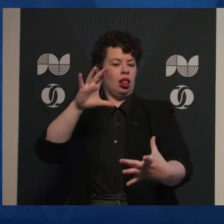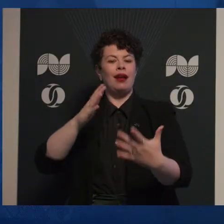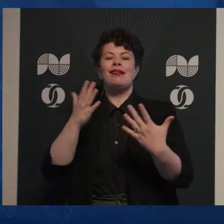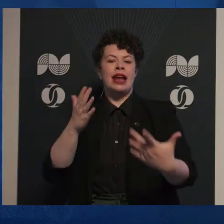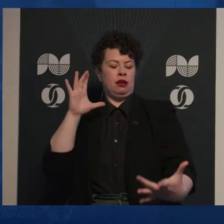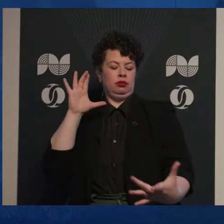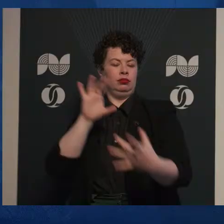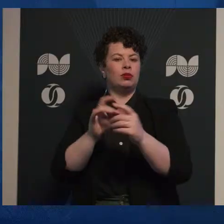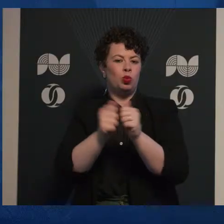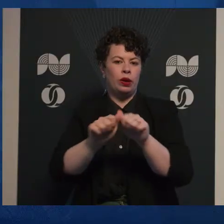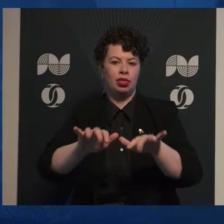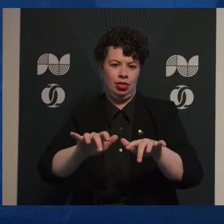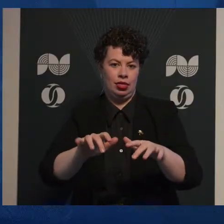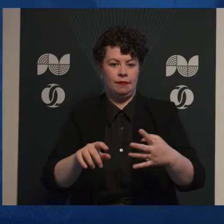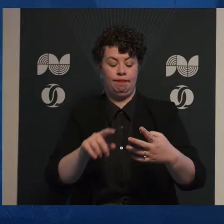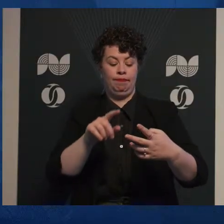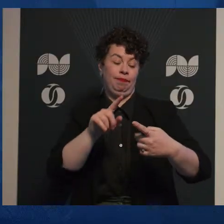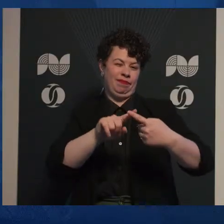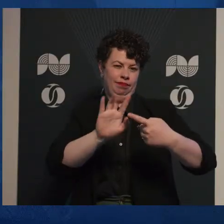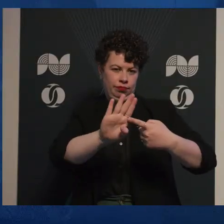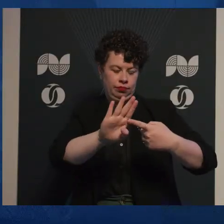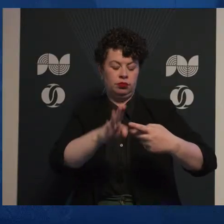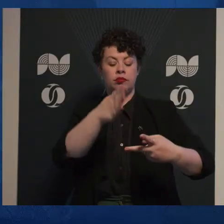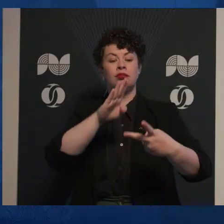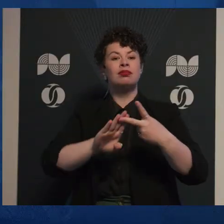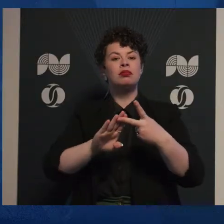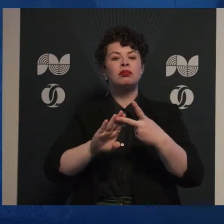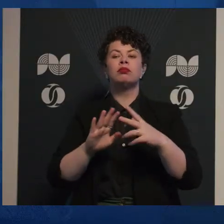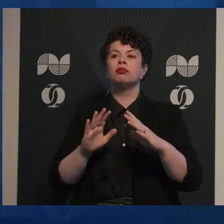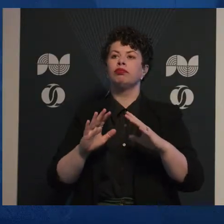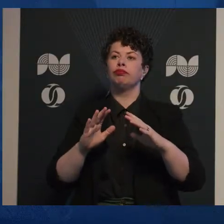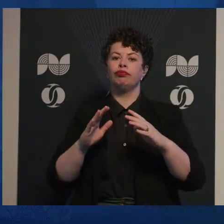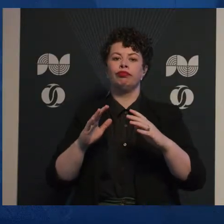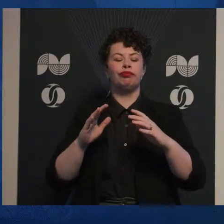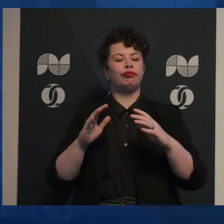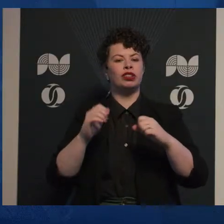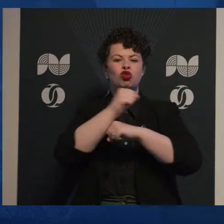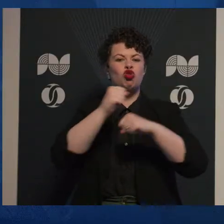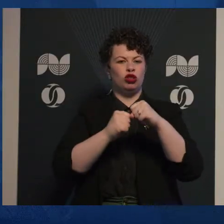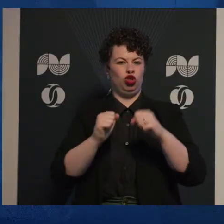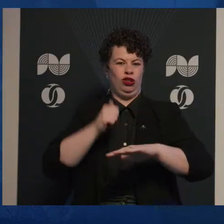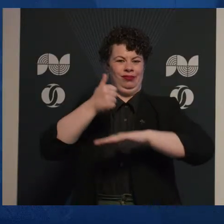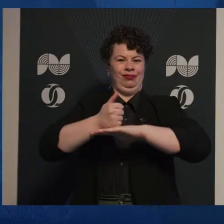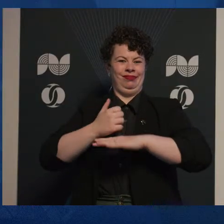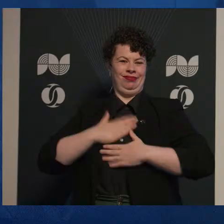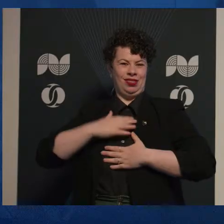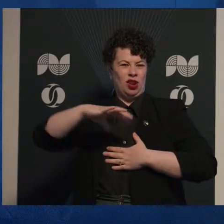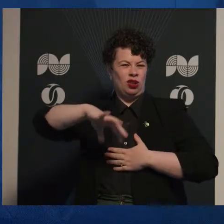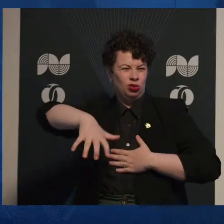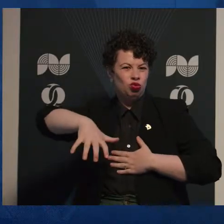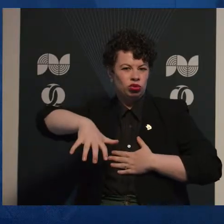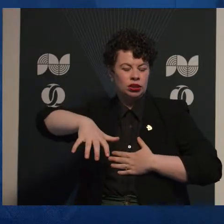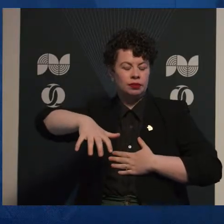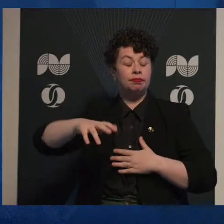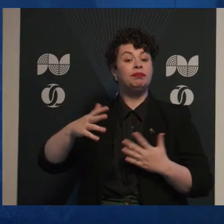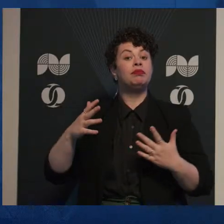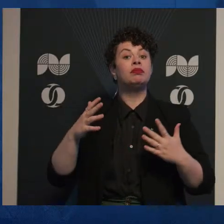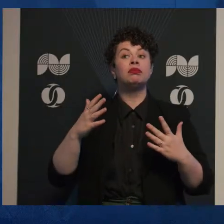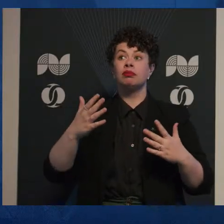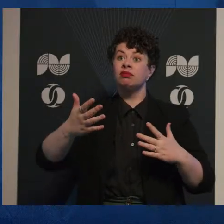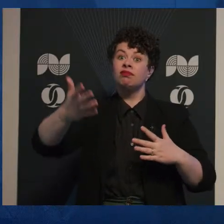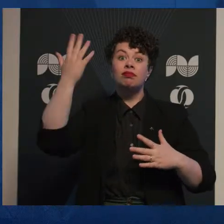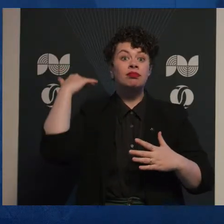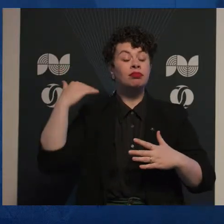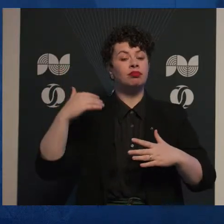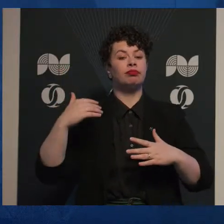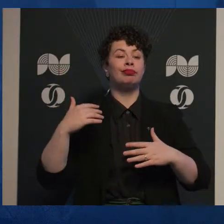say connectivity through infrastructure. The war in Ukraine has redrawn the trade maps, and